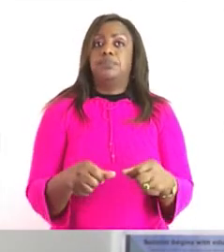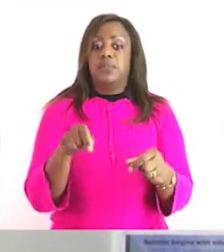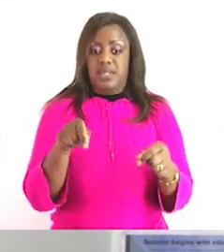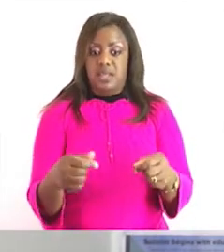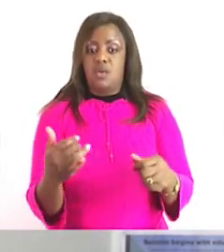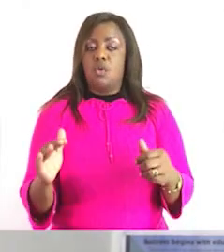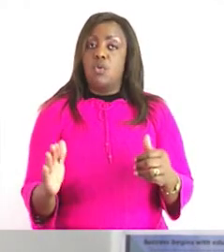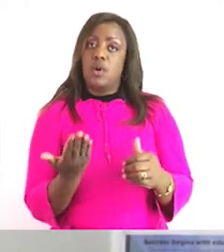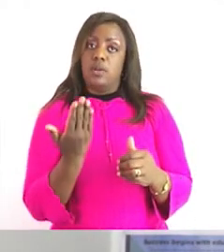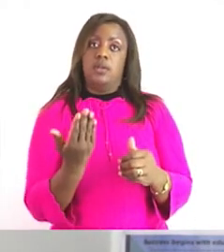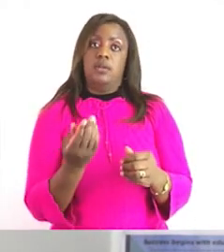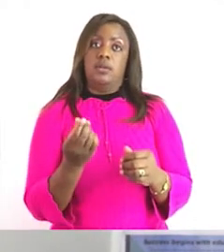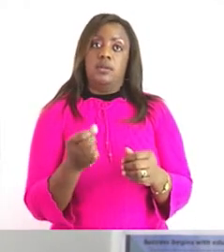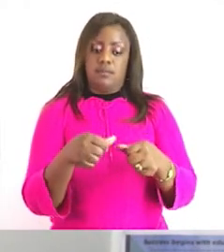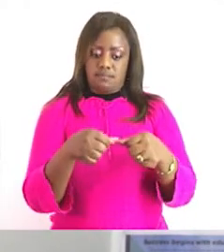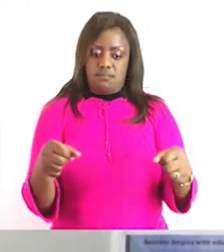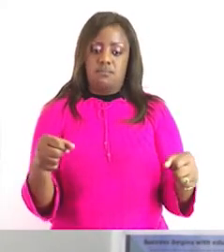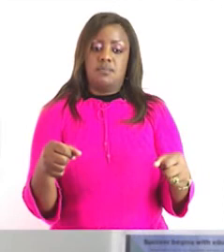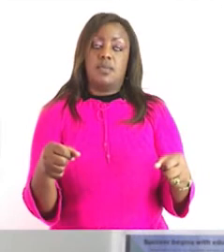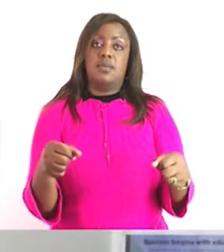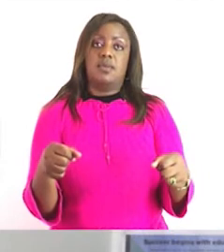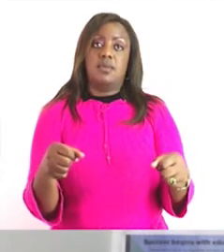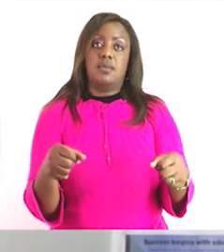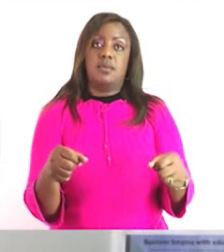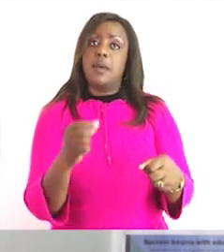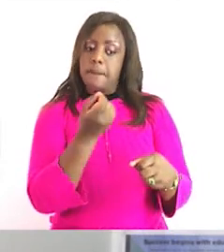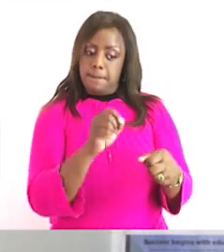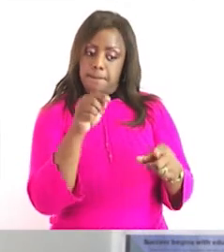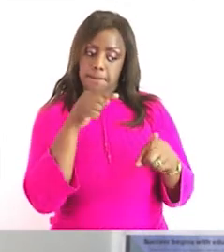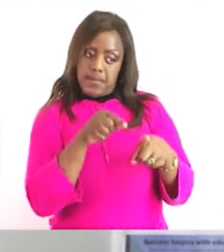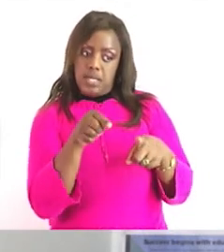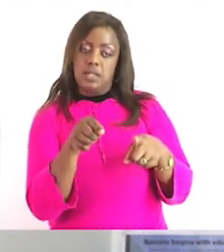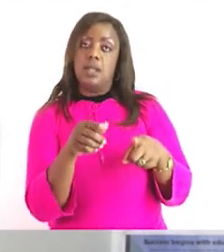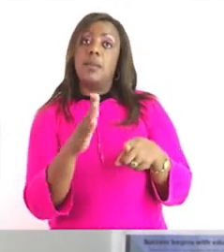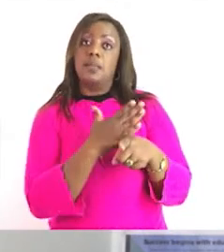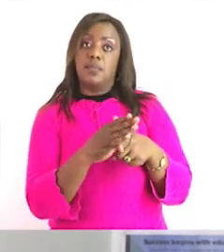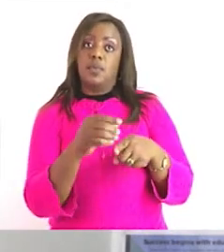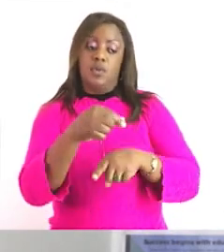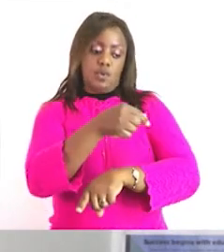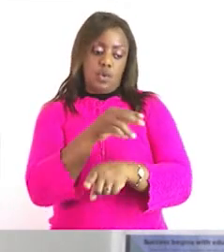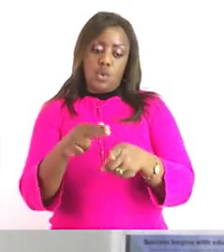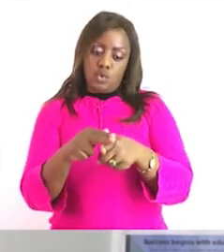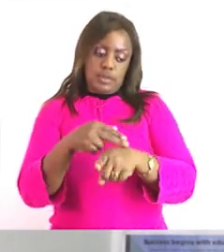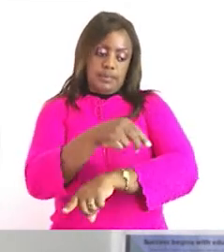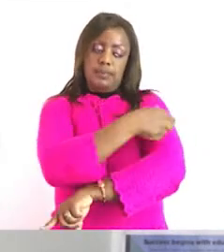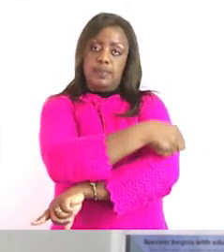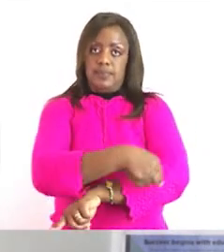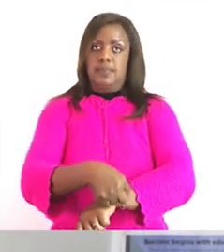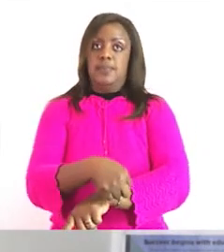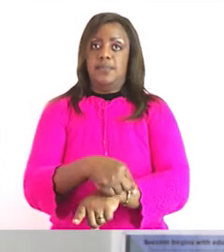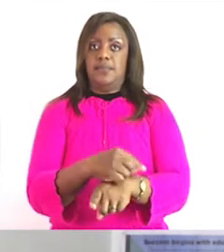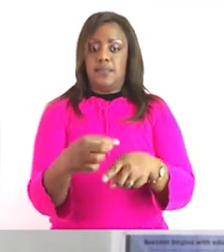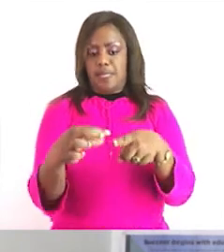case, we use a ruler to measure the length of this pen. You